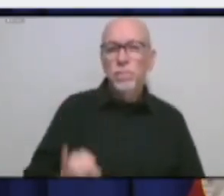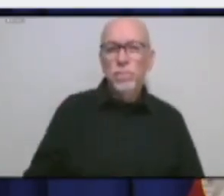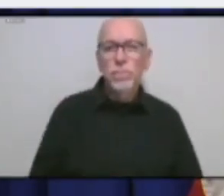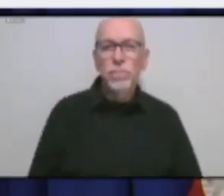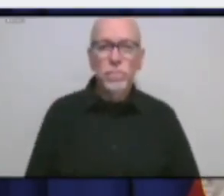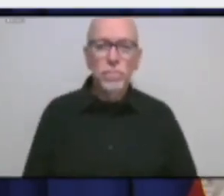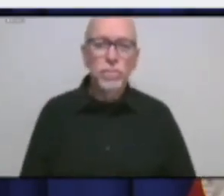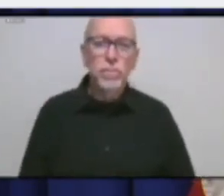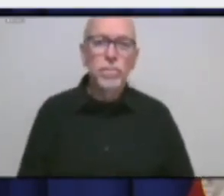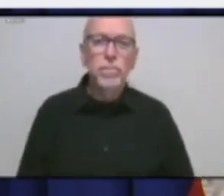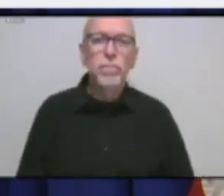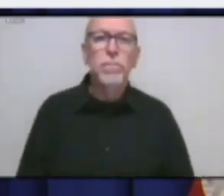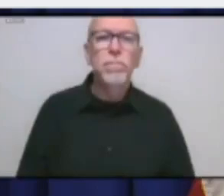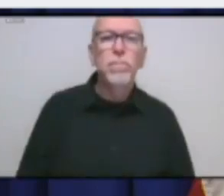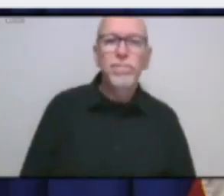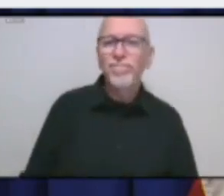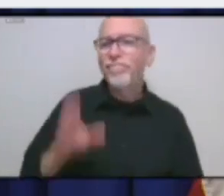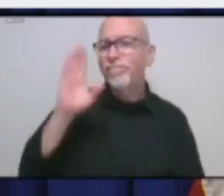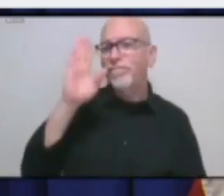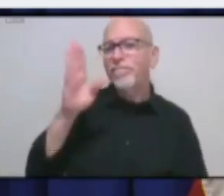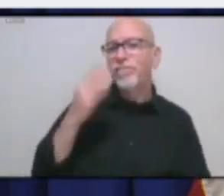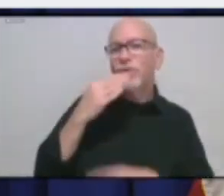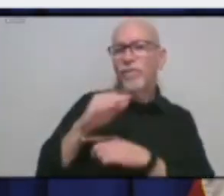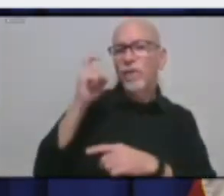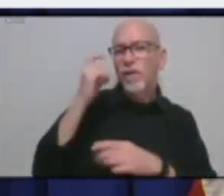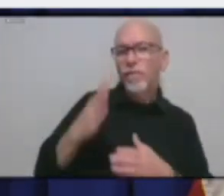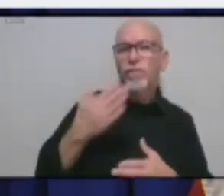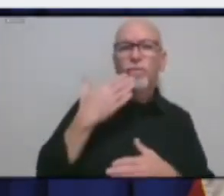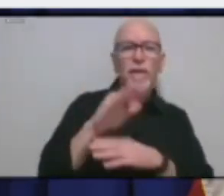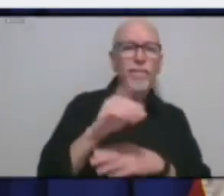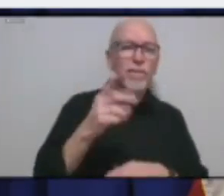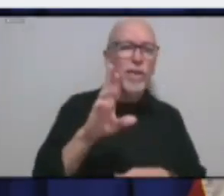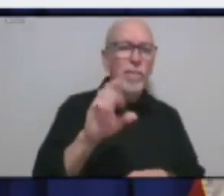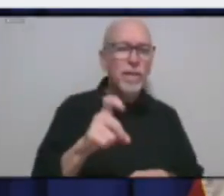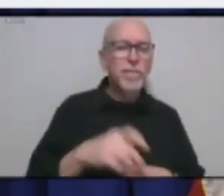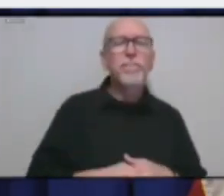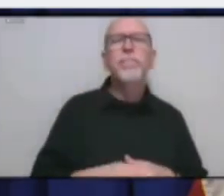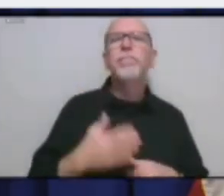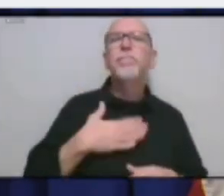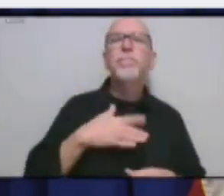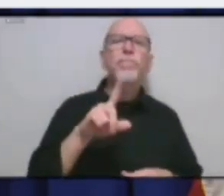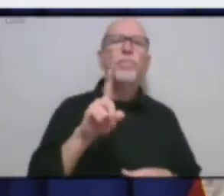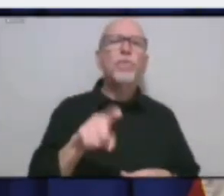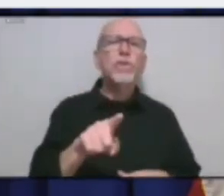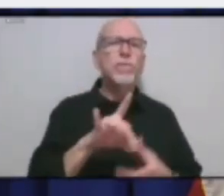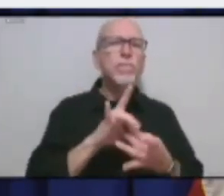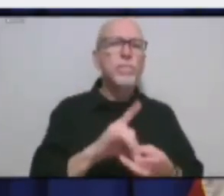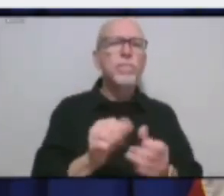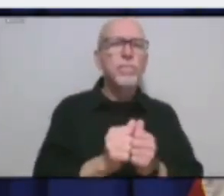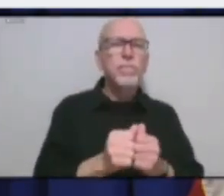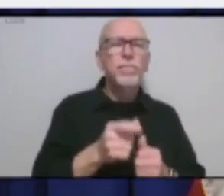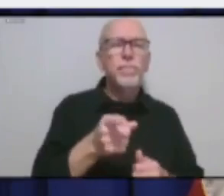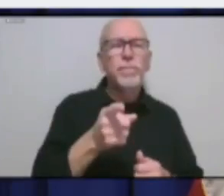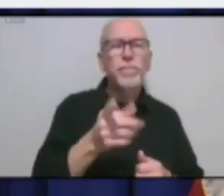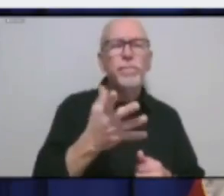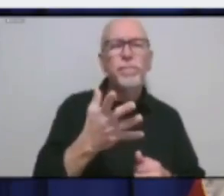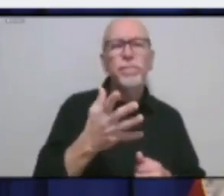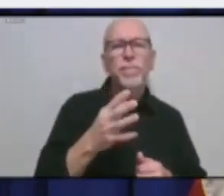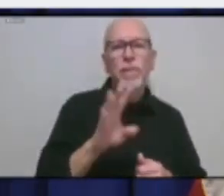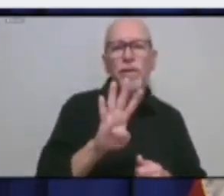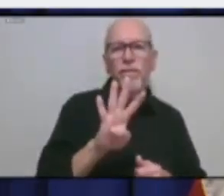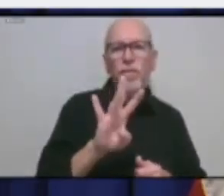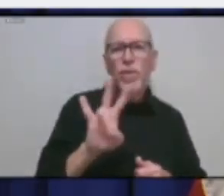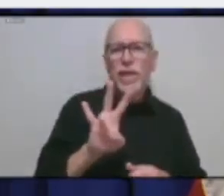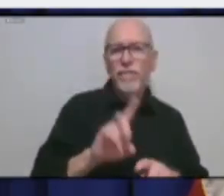Hello, Meredith. Hi, good afternoon, Governor. Good afternoon, Dr. Box. So my question is concerning the 47 businesses